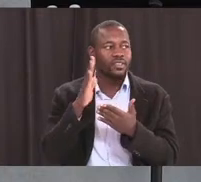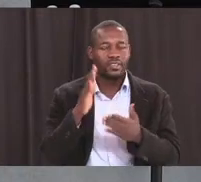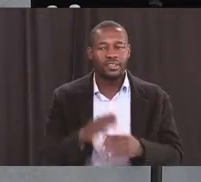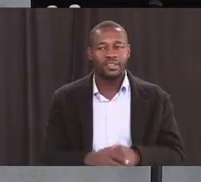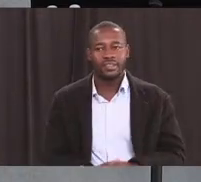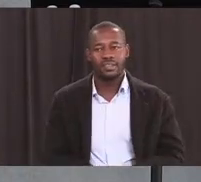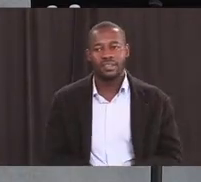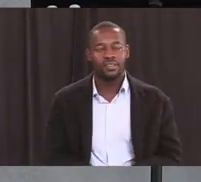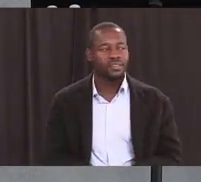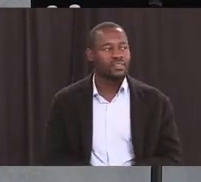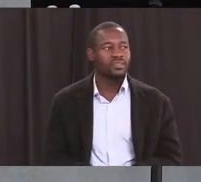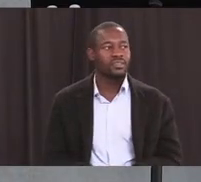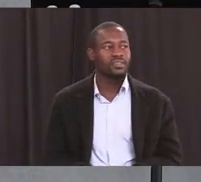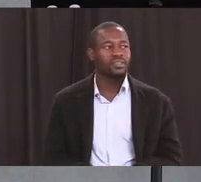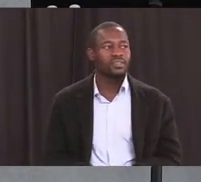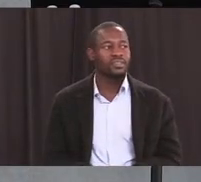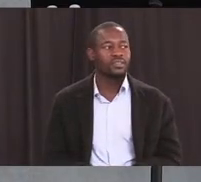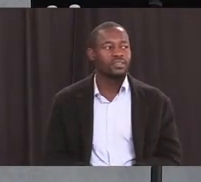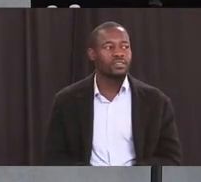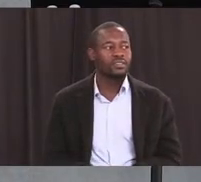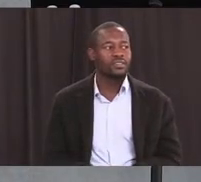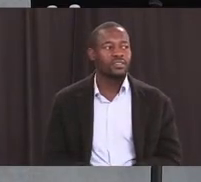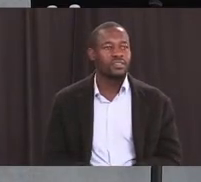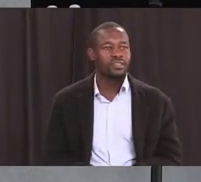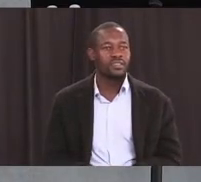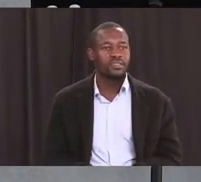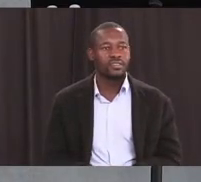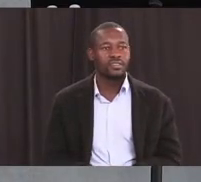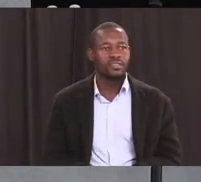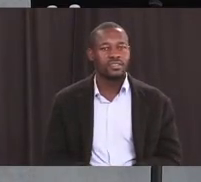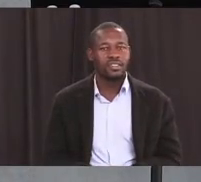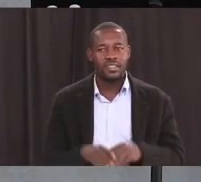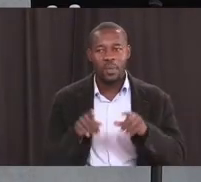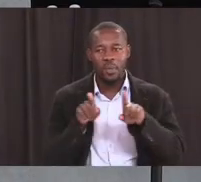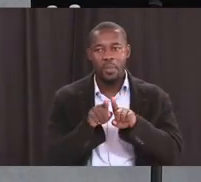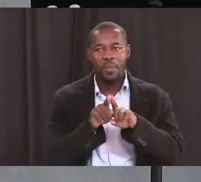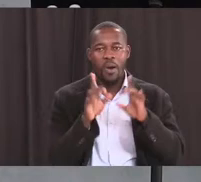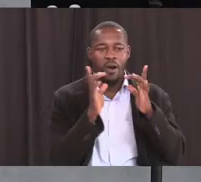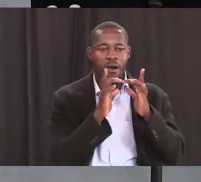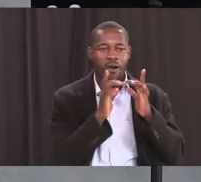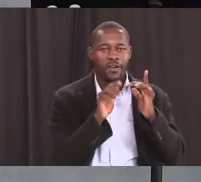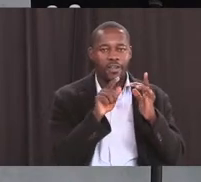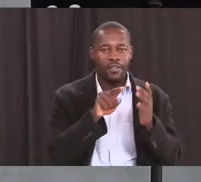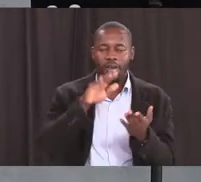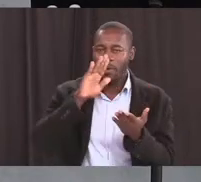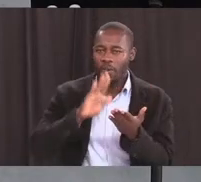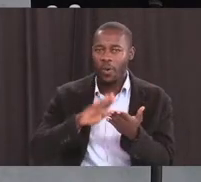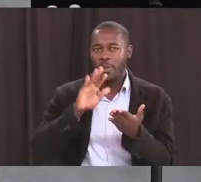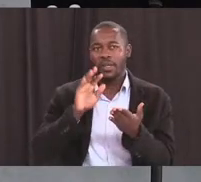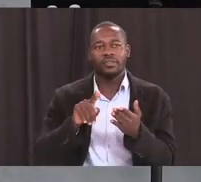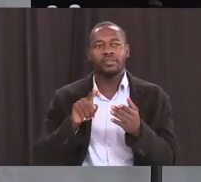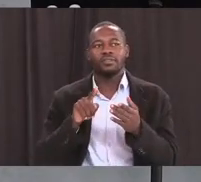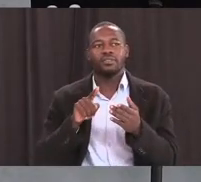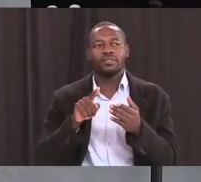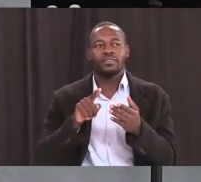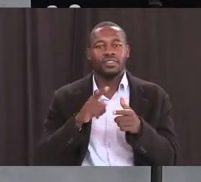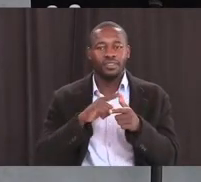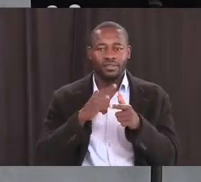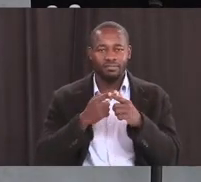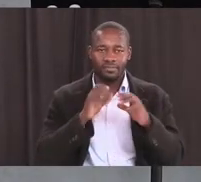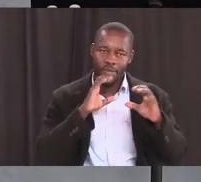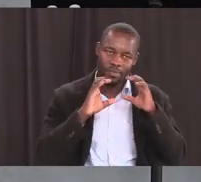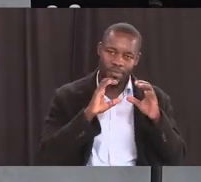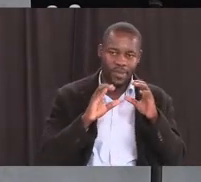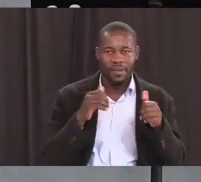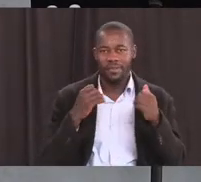All right, great. Thank you. And if you're online, you can just put a comment or just, let us know how we can get in touch with you, as we'd love to get